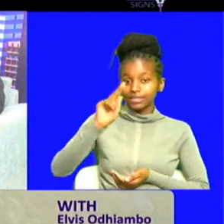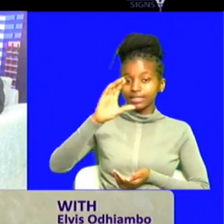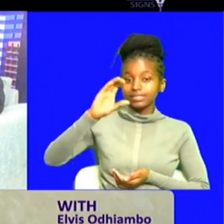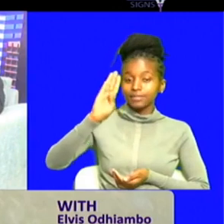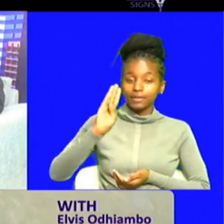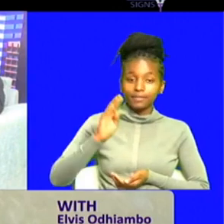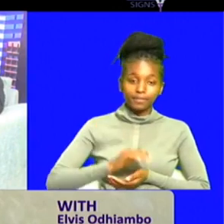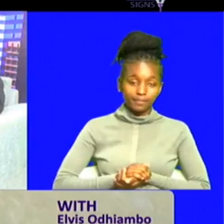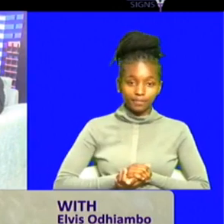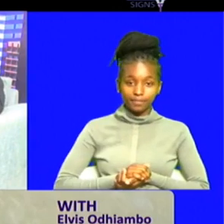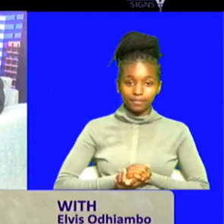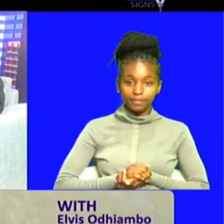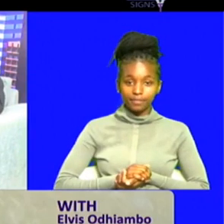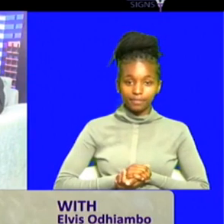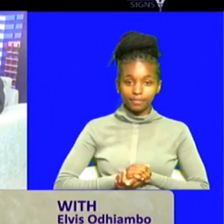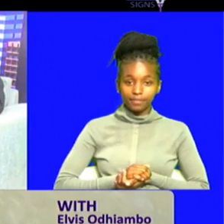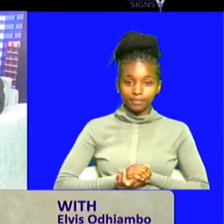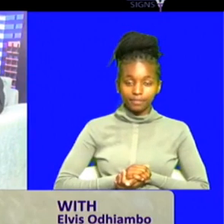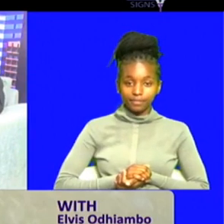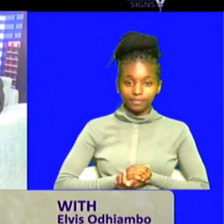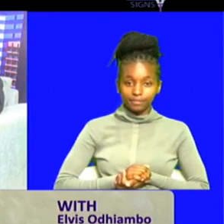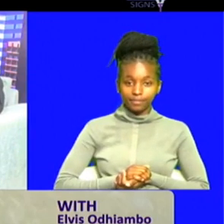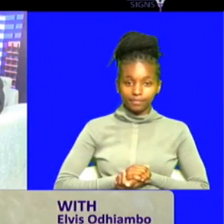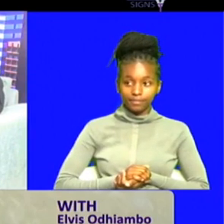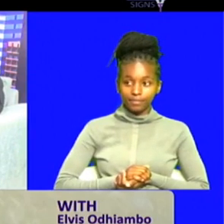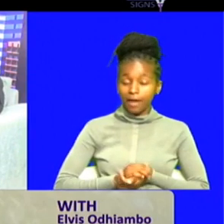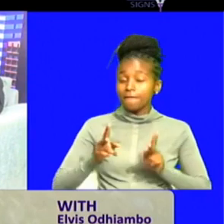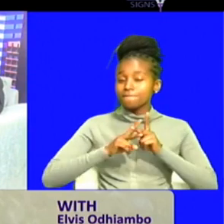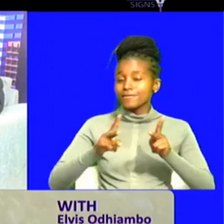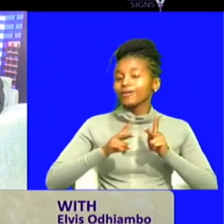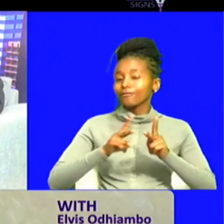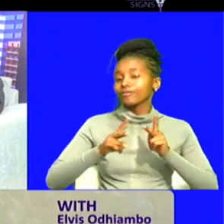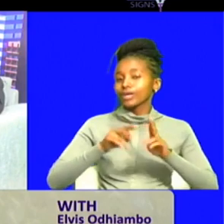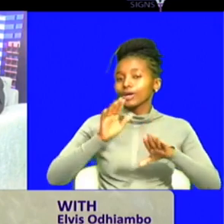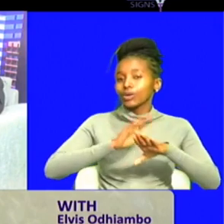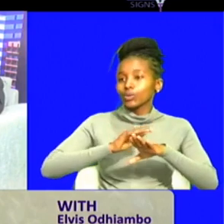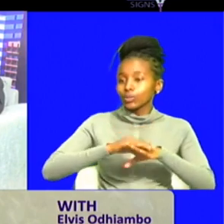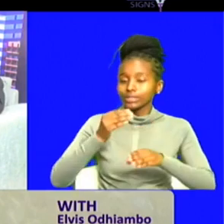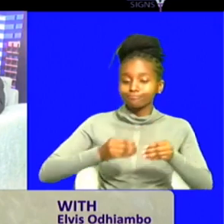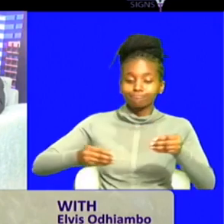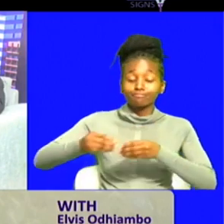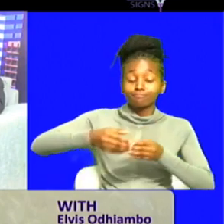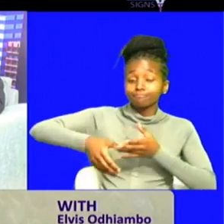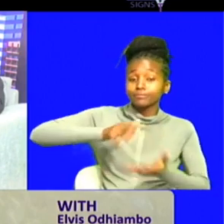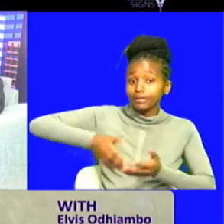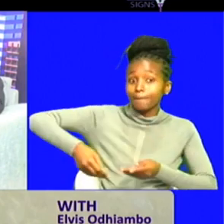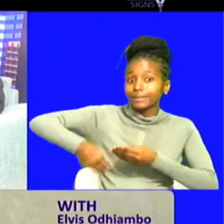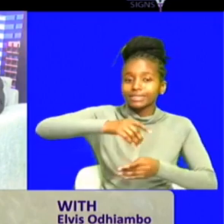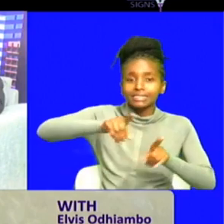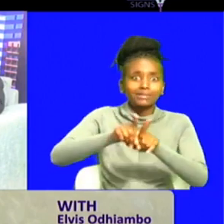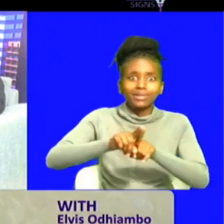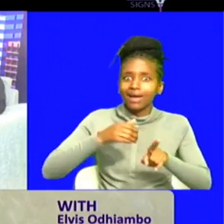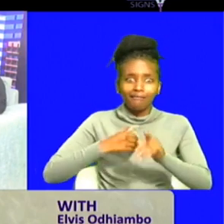KCB has a very they're good at their passing, right, and they have very